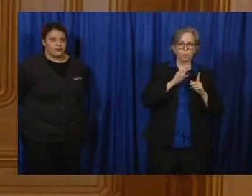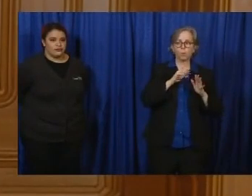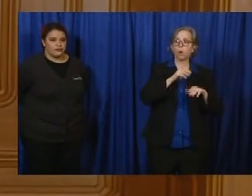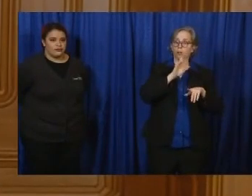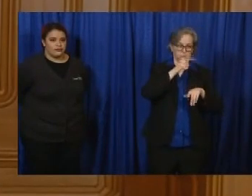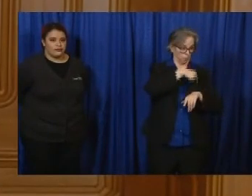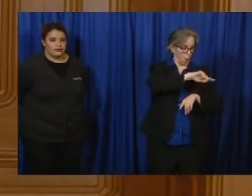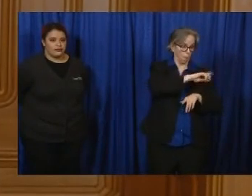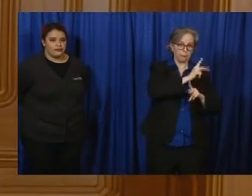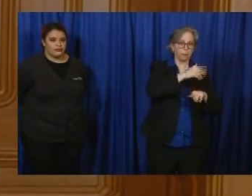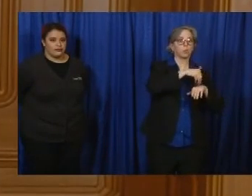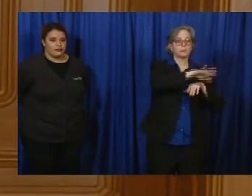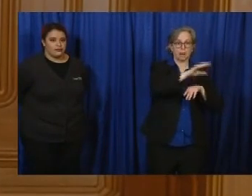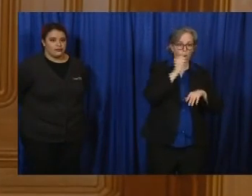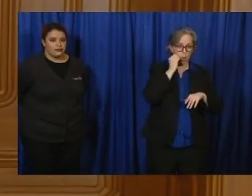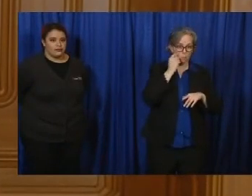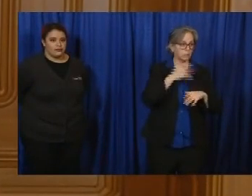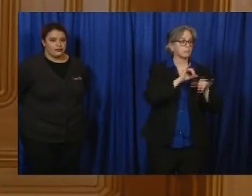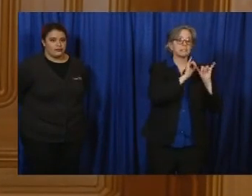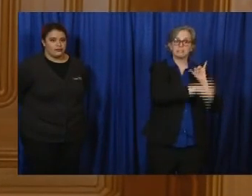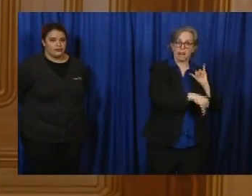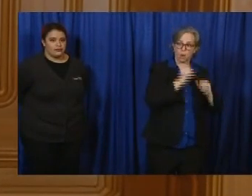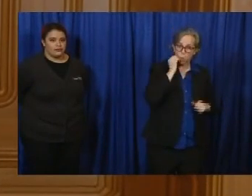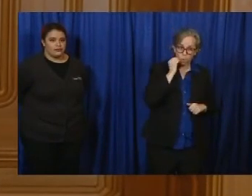At this point, she goes on,